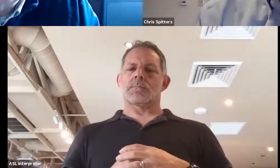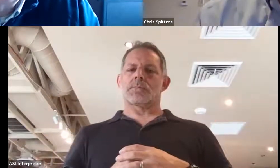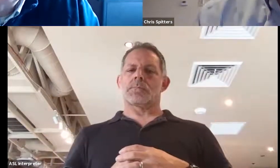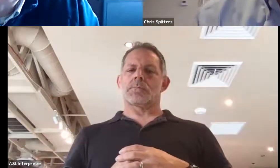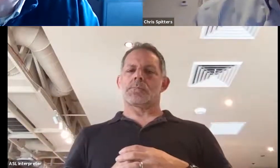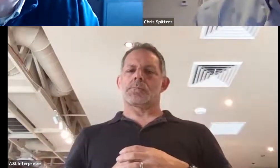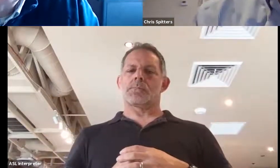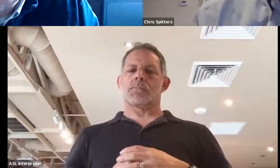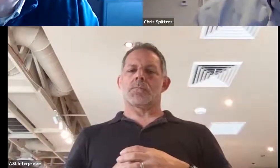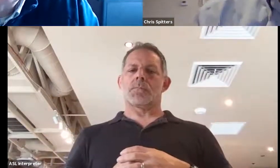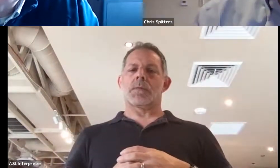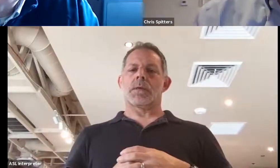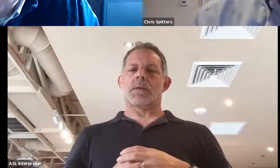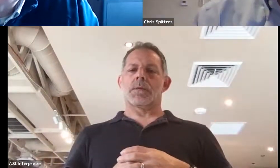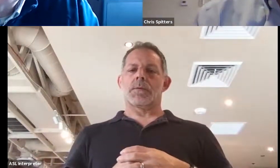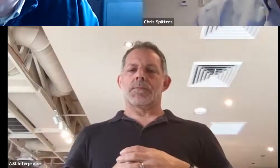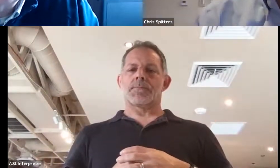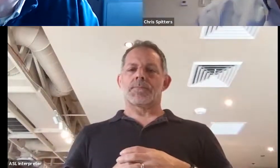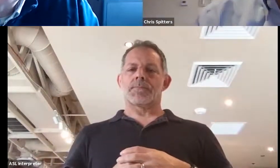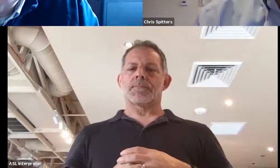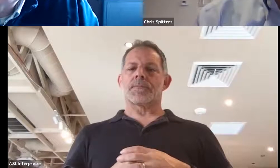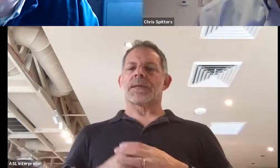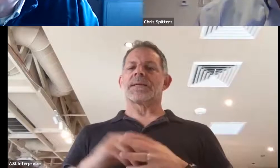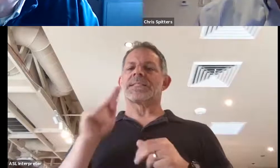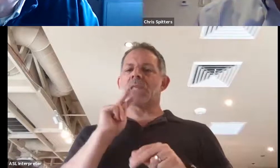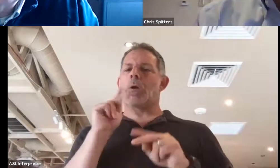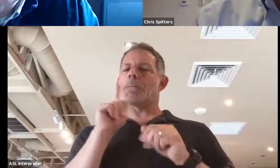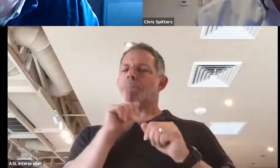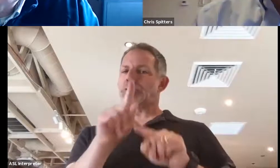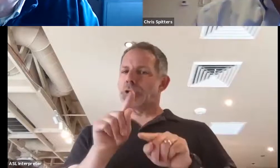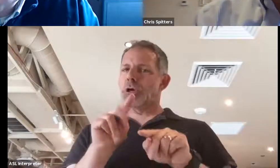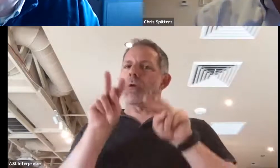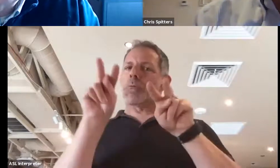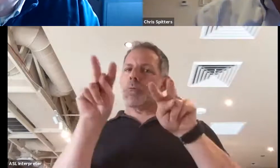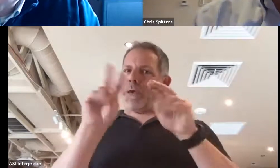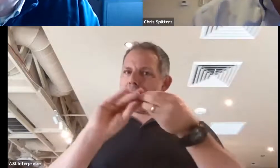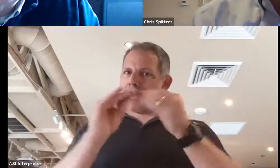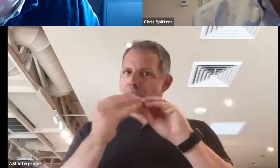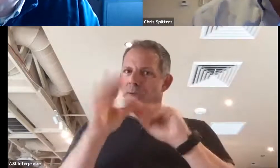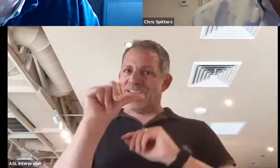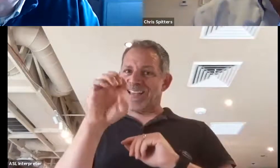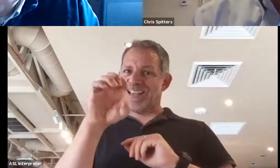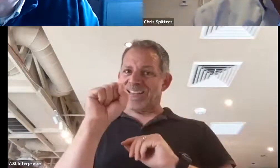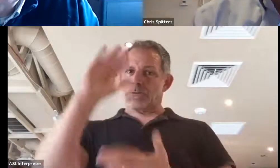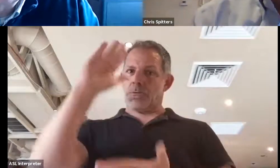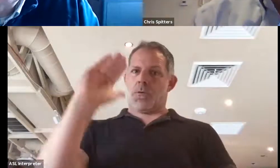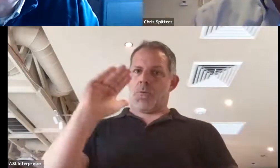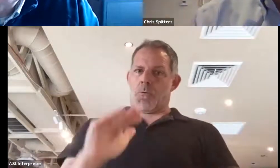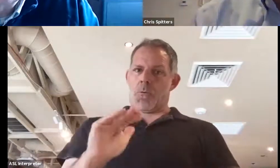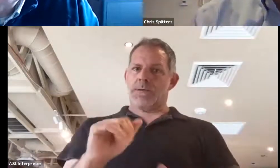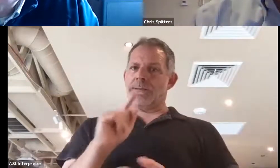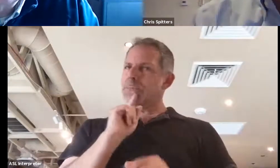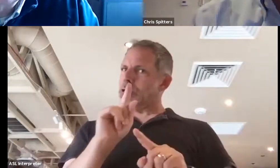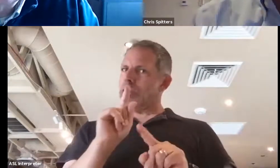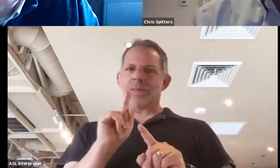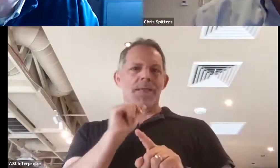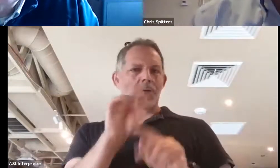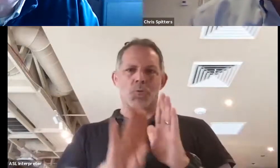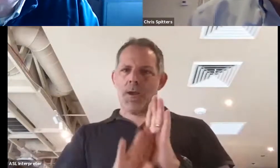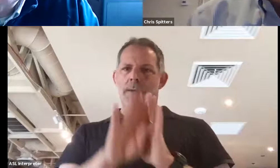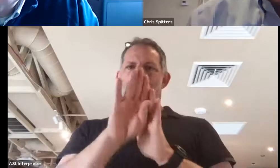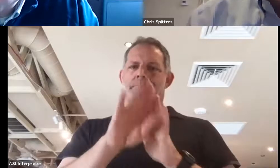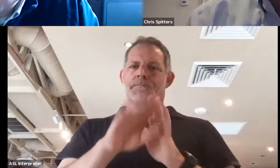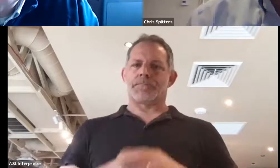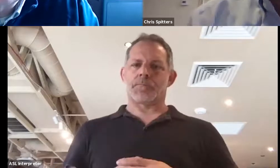I've used this analogy before, but it really is like a little bit like driving on ice, that once you realize you're going